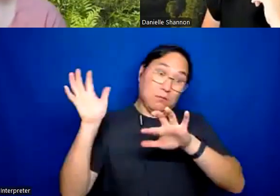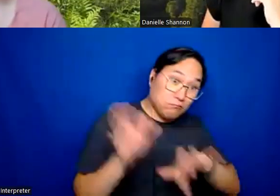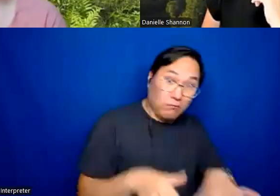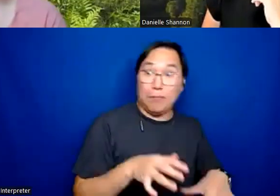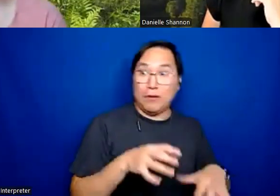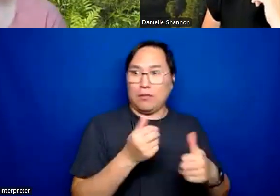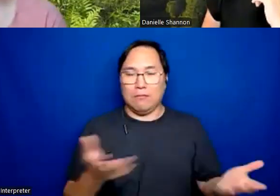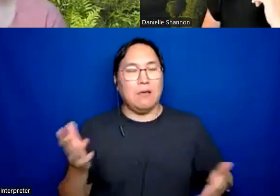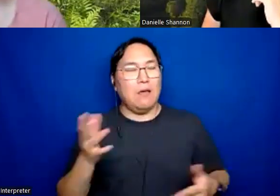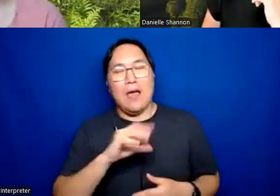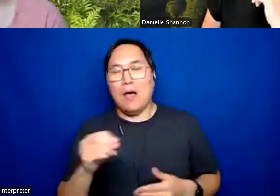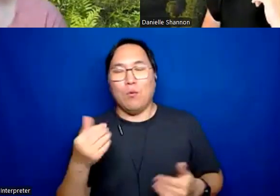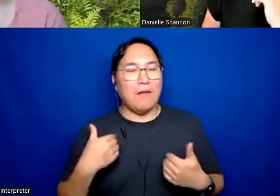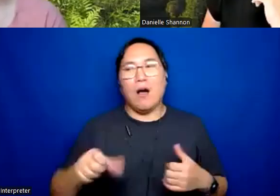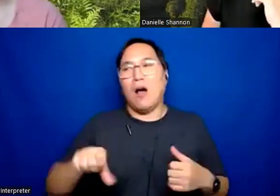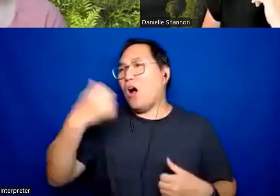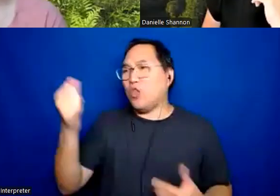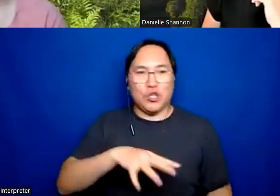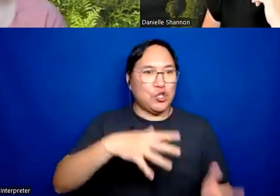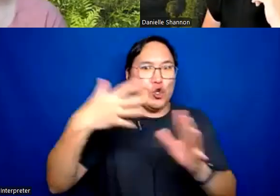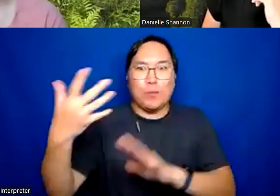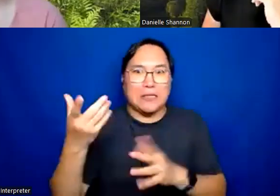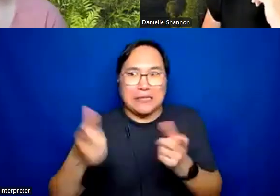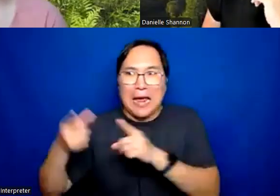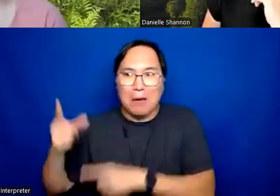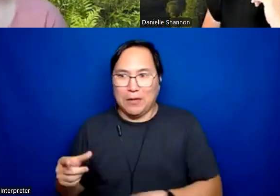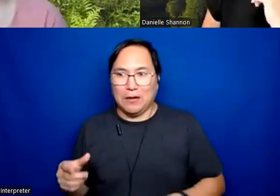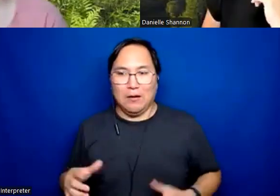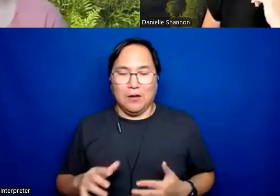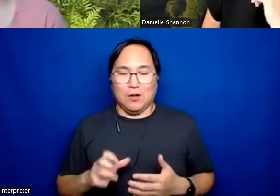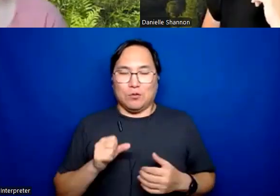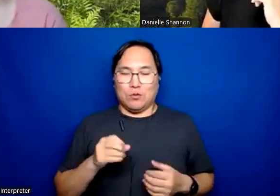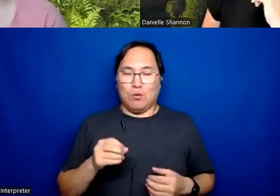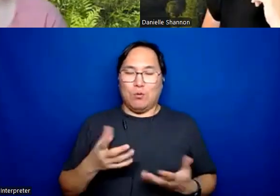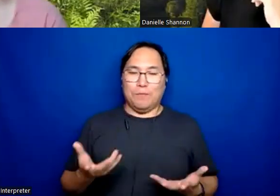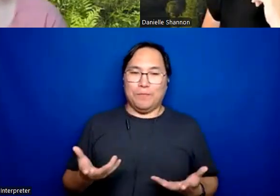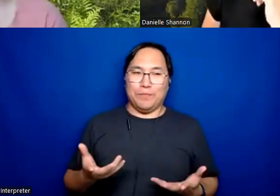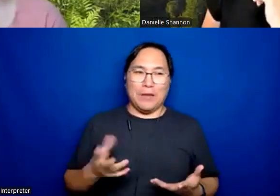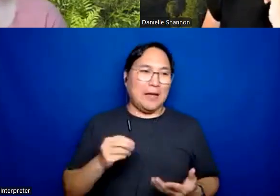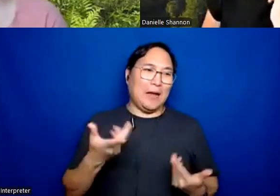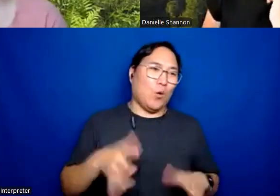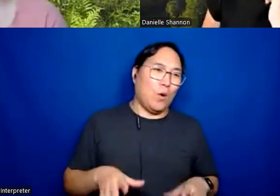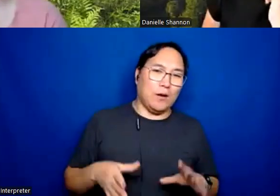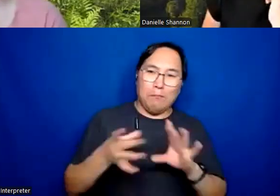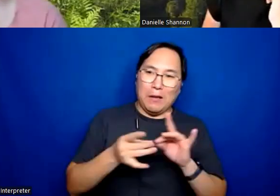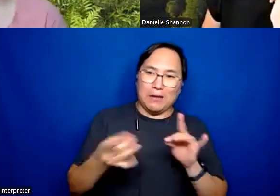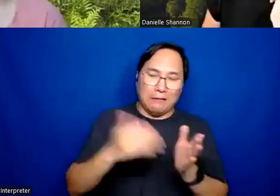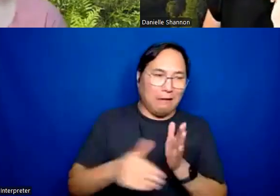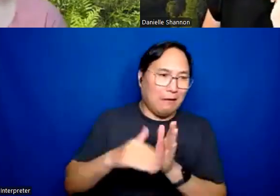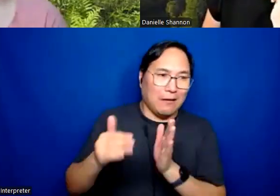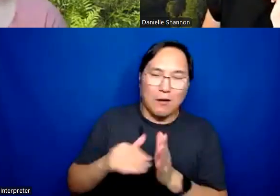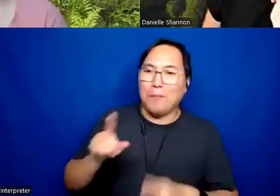disturbances. And then another one is also like, again, not to keep on bringing up the same thing, but then, potential